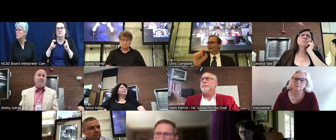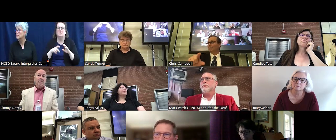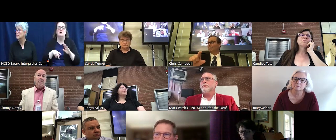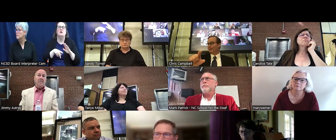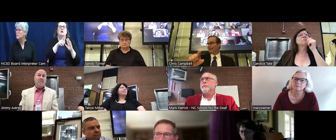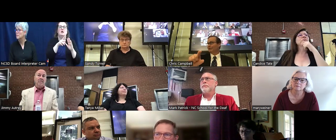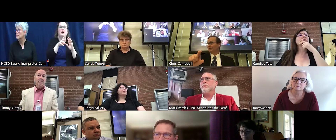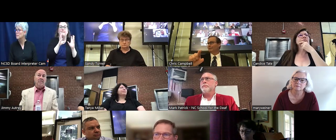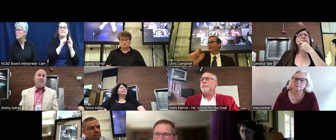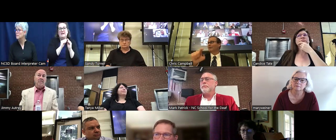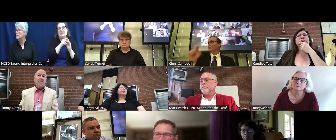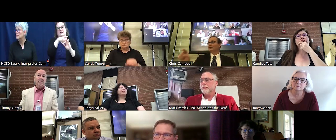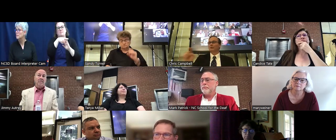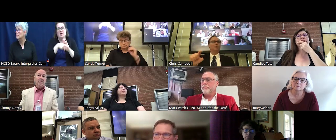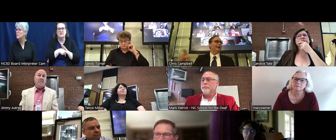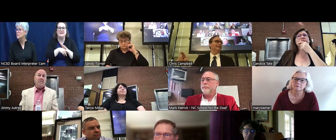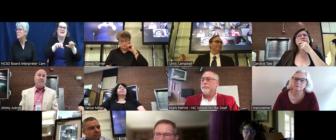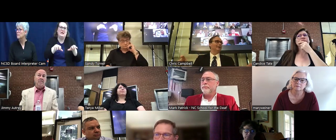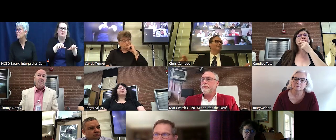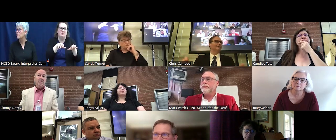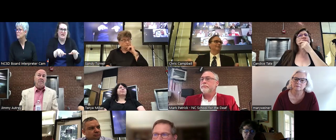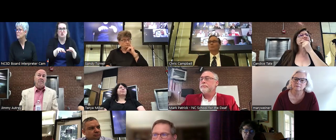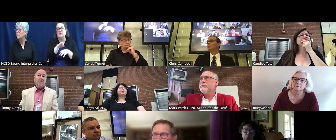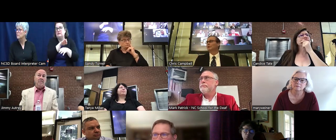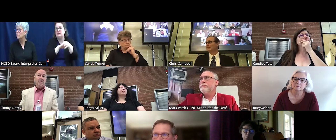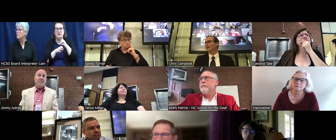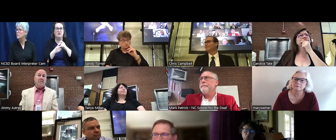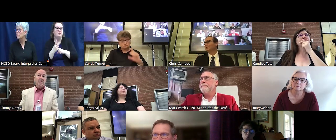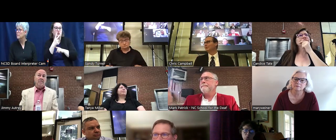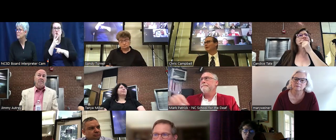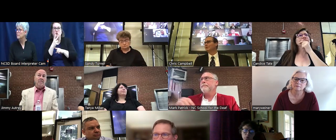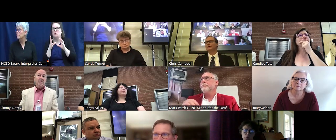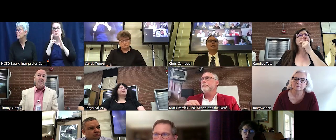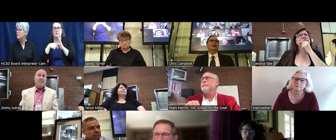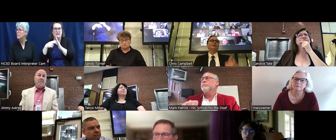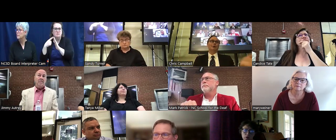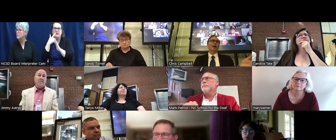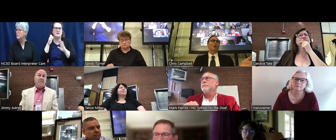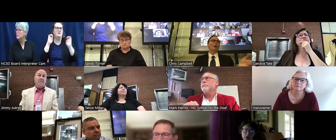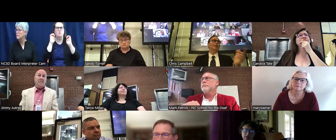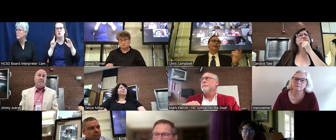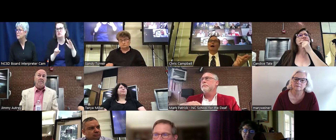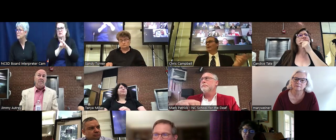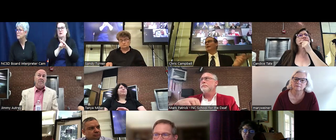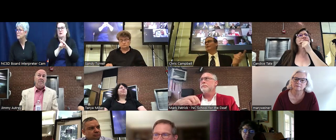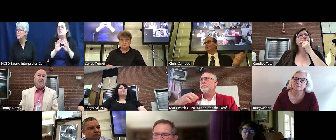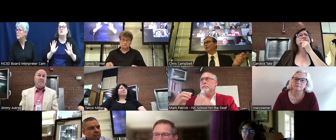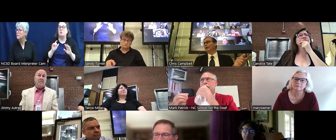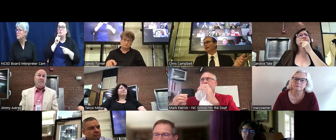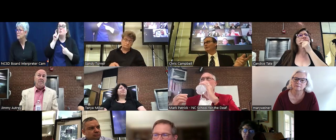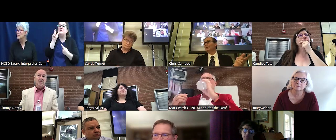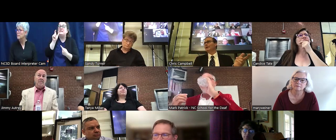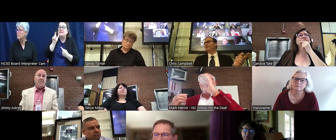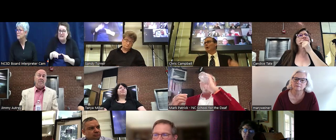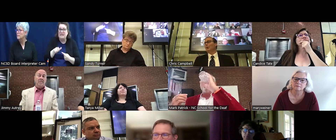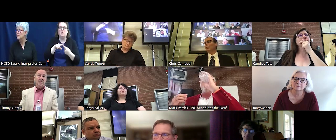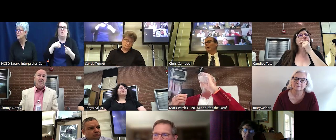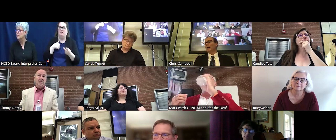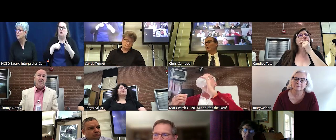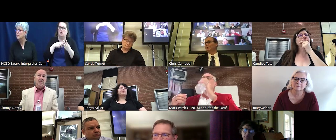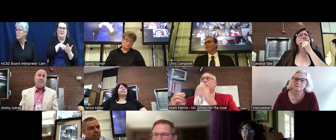policy implementation rather than 2 readings because of an emergency type situation. So no, we would not need 2 readings.